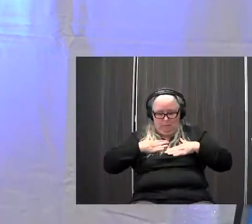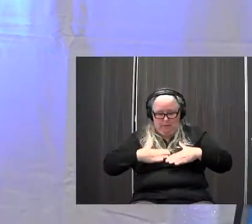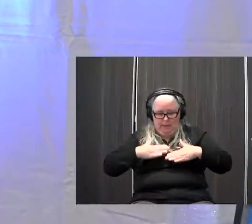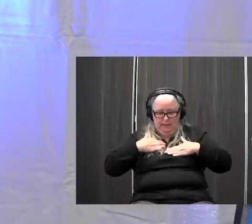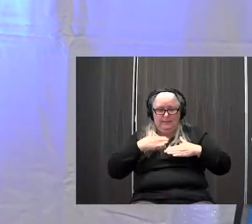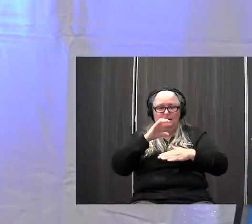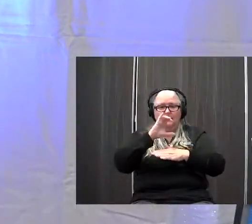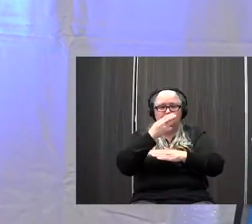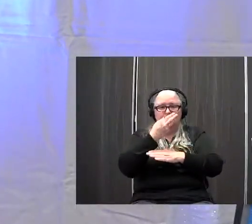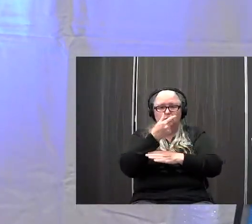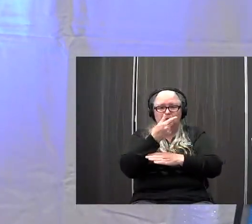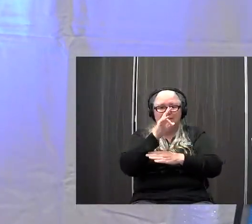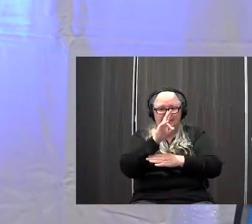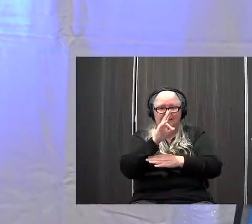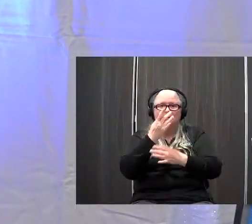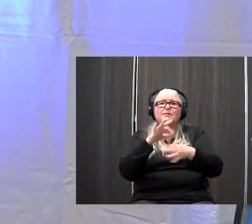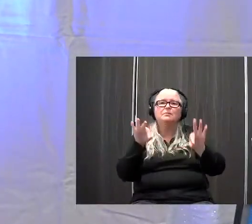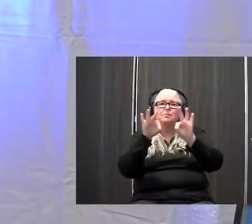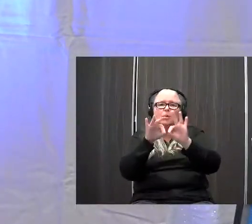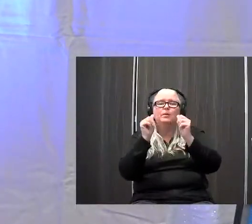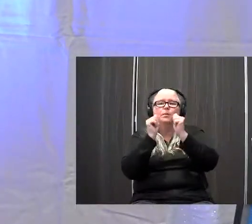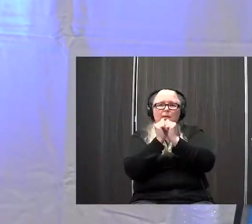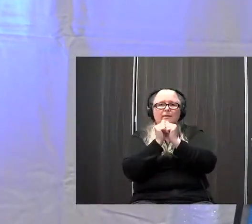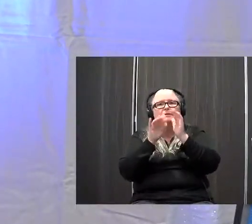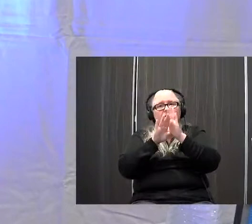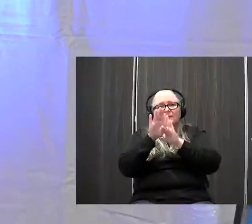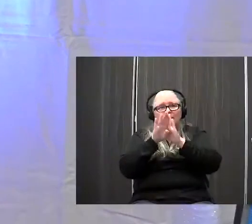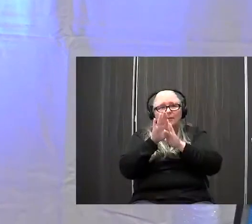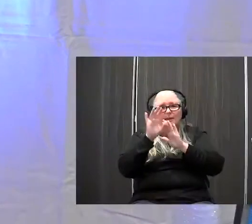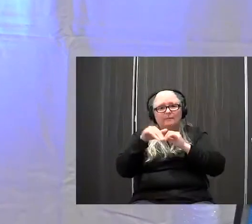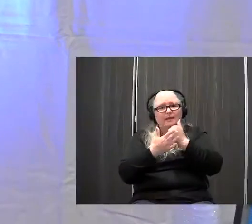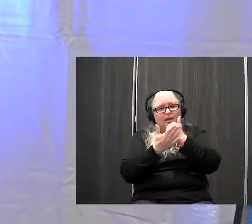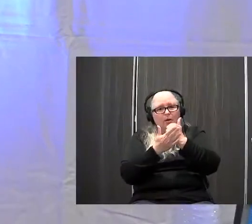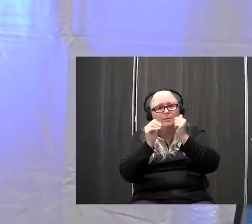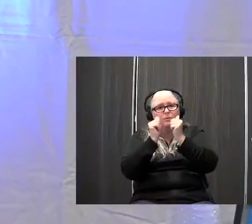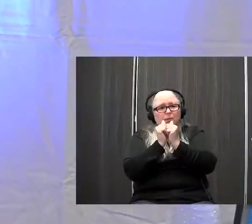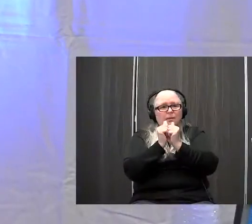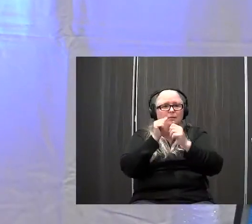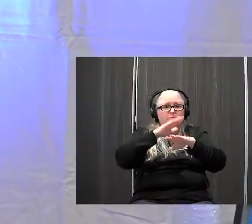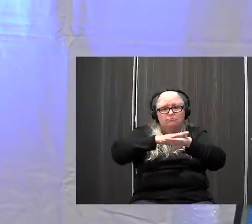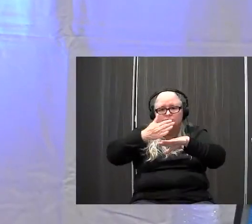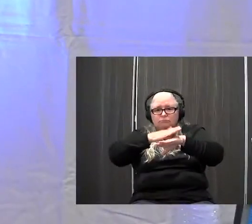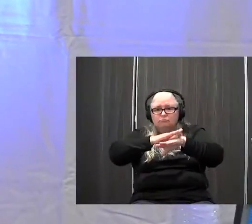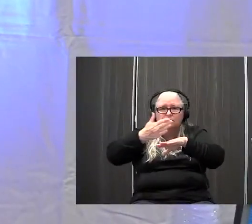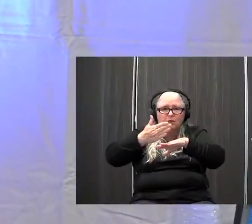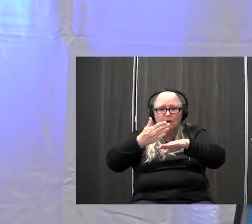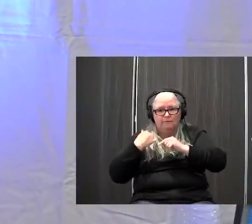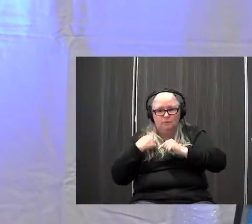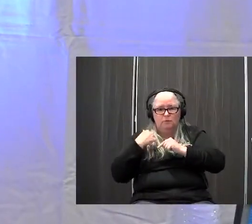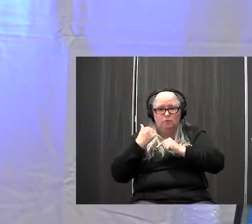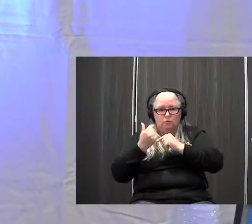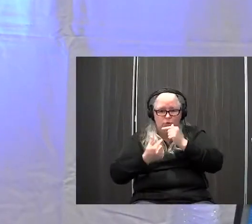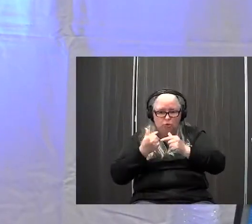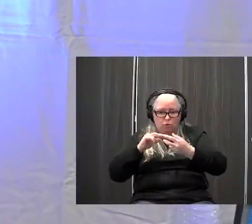really important for development, and it helps turn our genes on and off. And so the way that we test it is we take